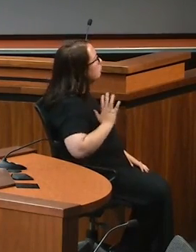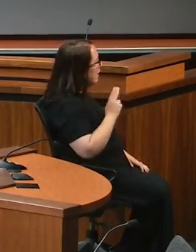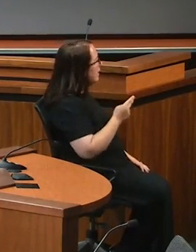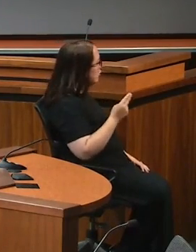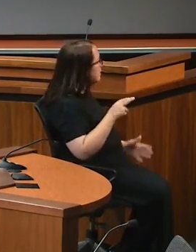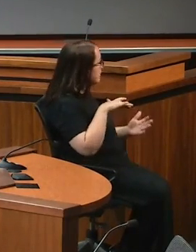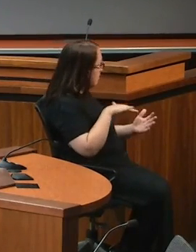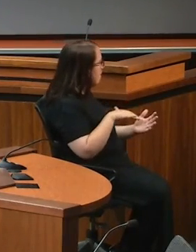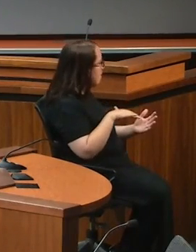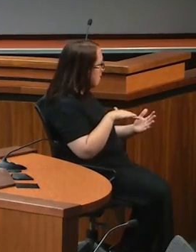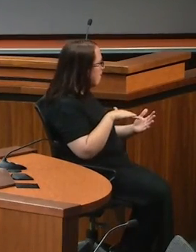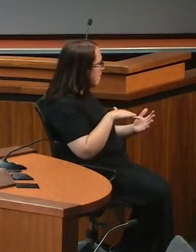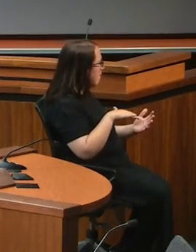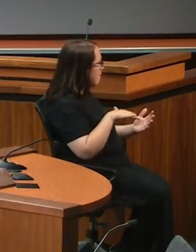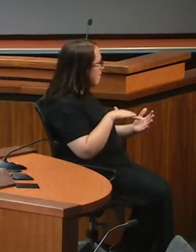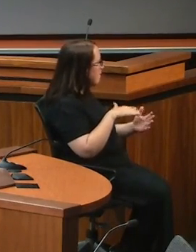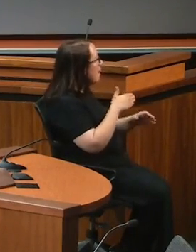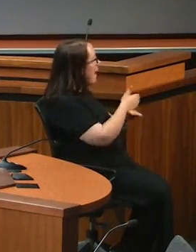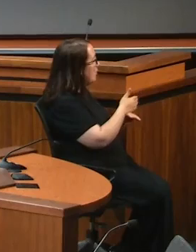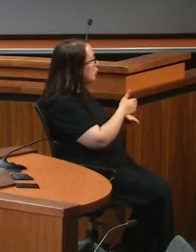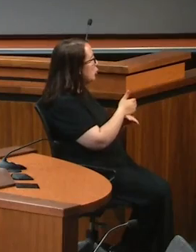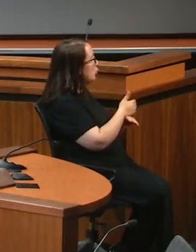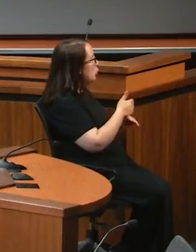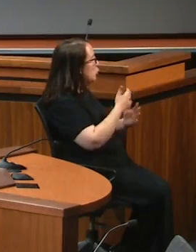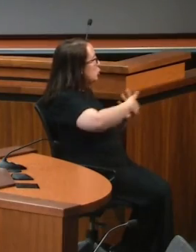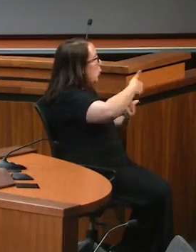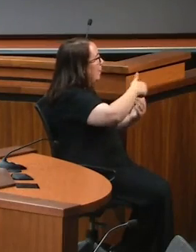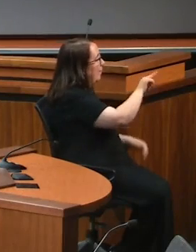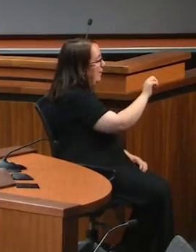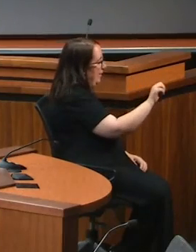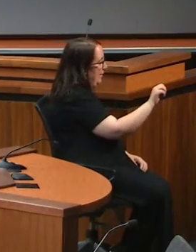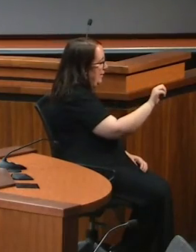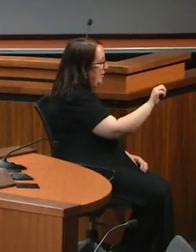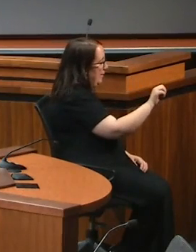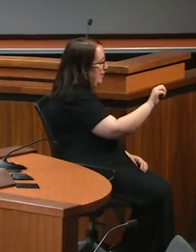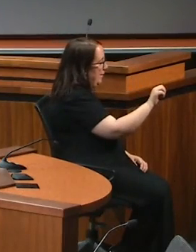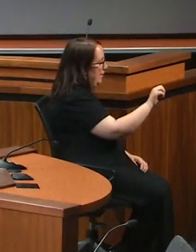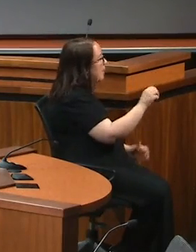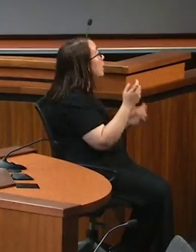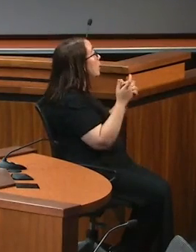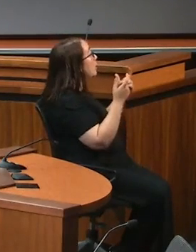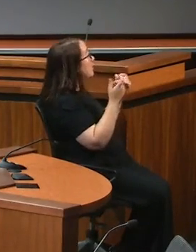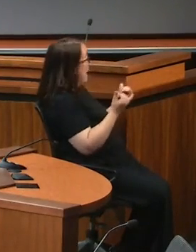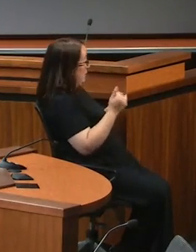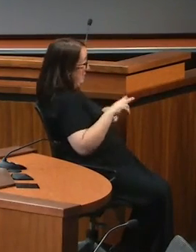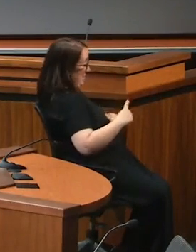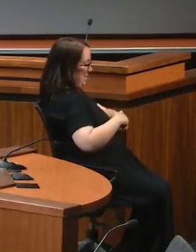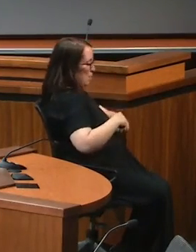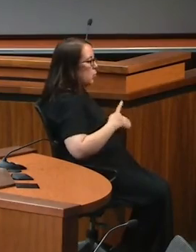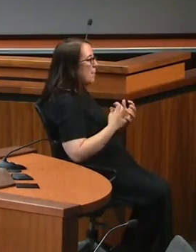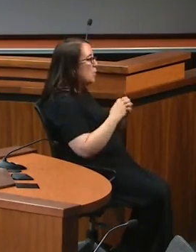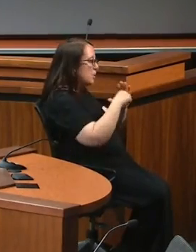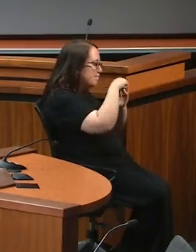study after Tropical Storm Lee. But this time, what we wanted them to do was we wanted a much